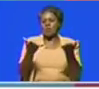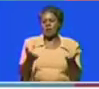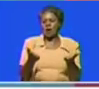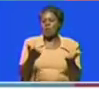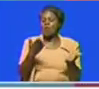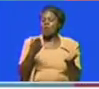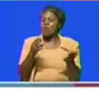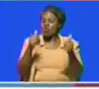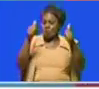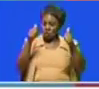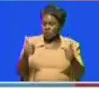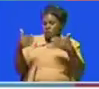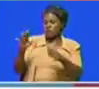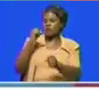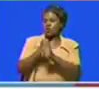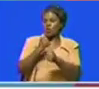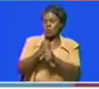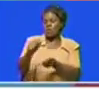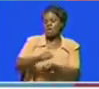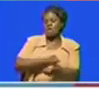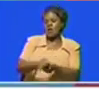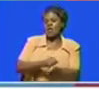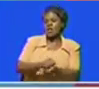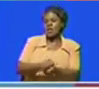to down their tools starting this Friday.